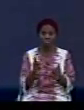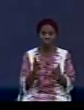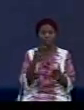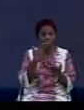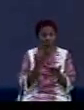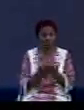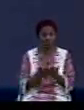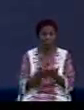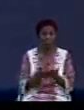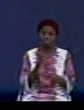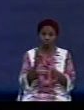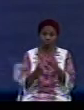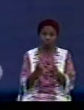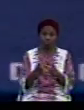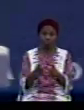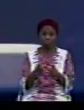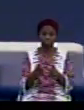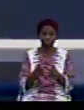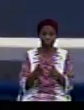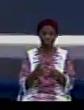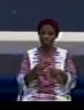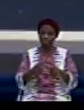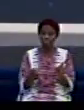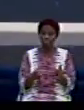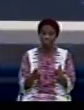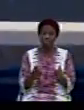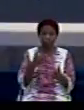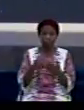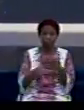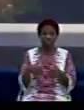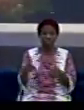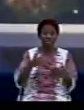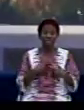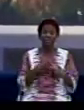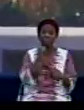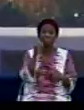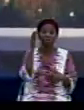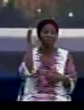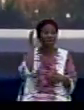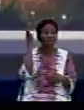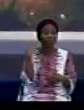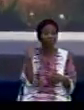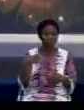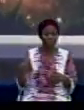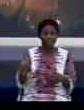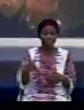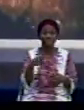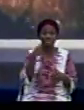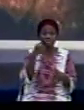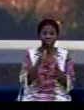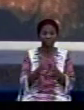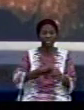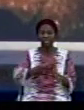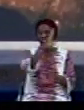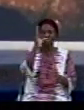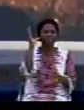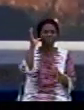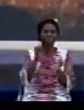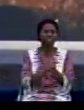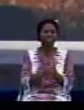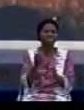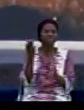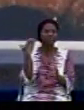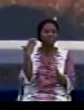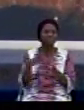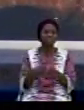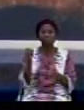people. But whatever they had not heard before, they say, well, I never heard that before, so